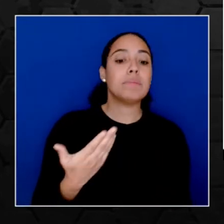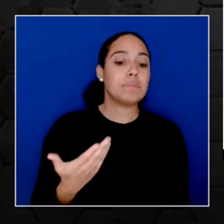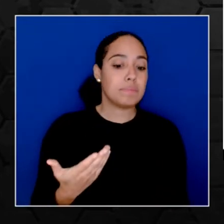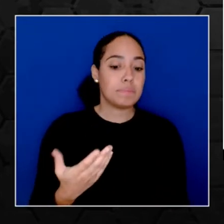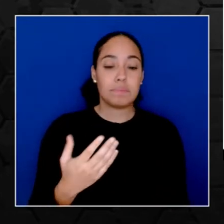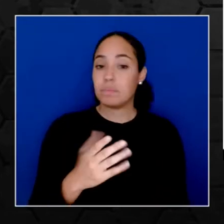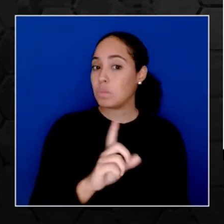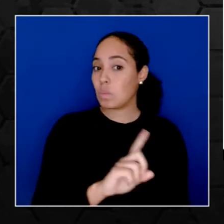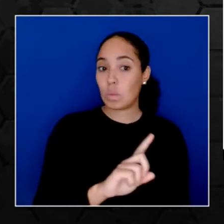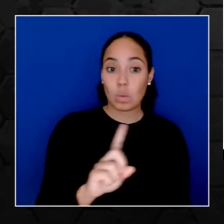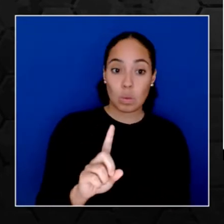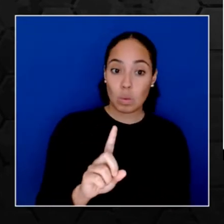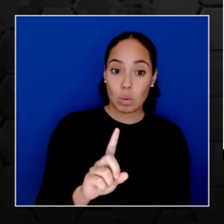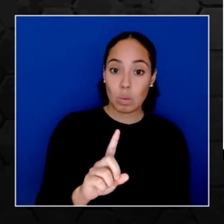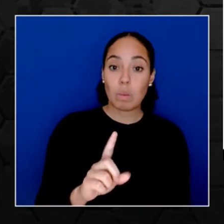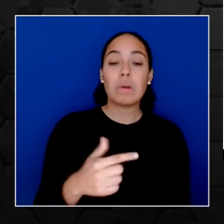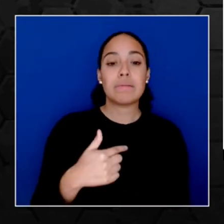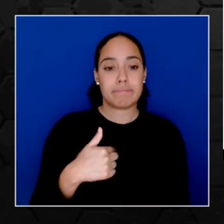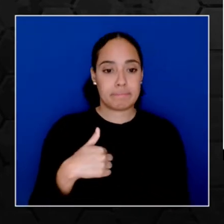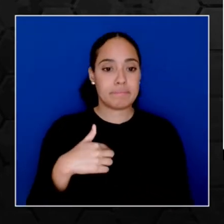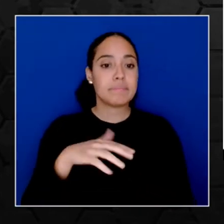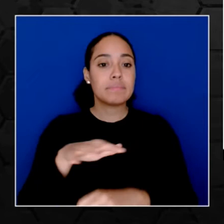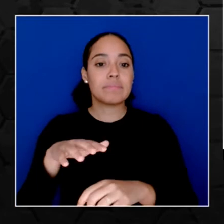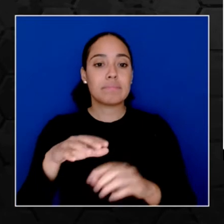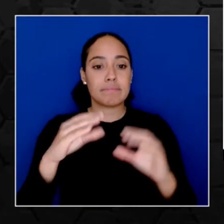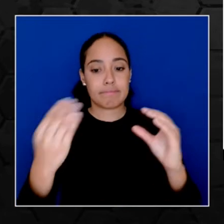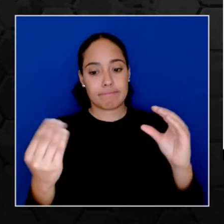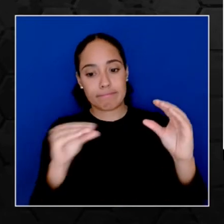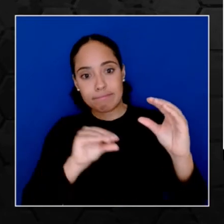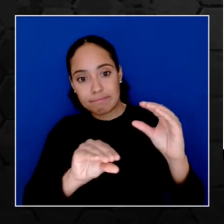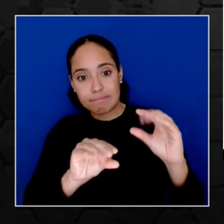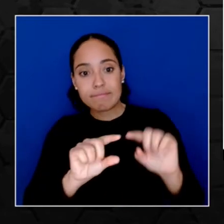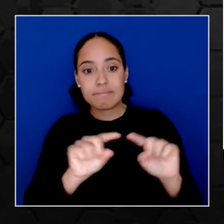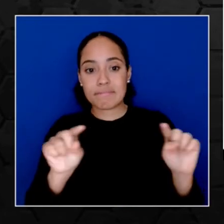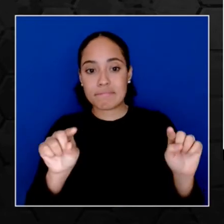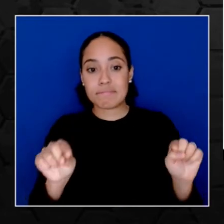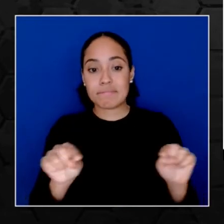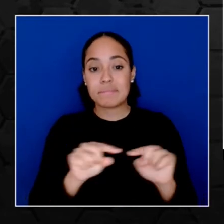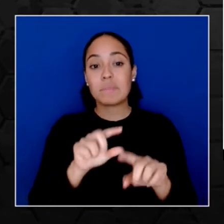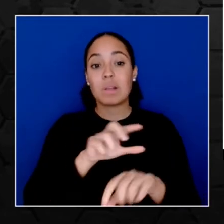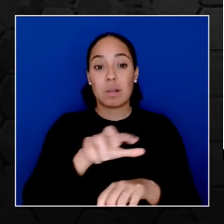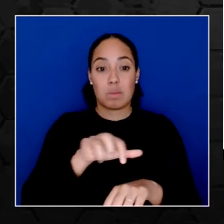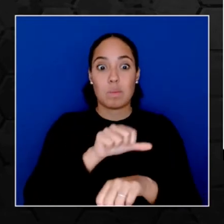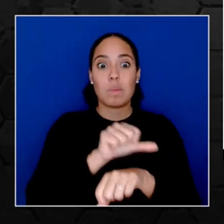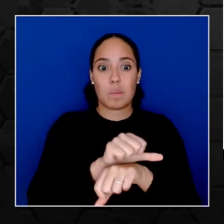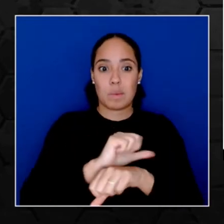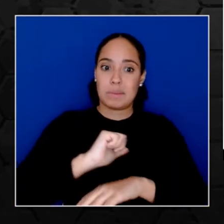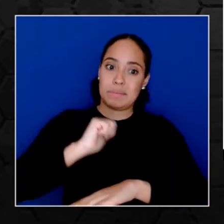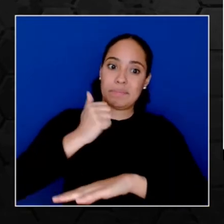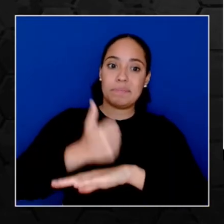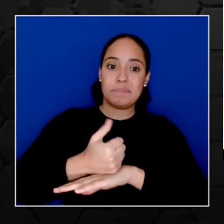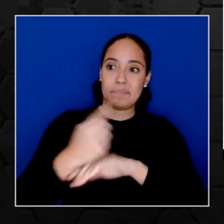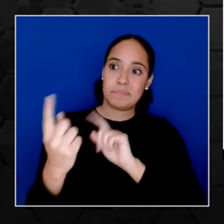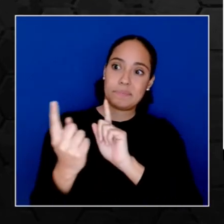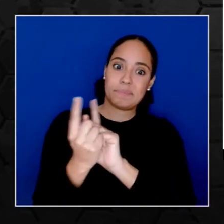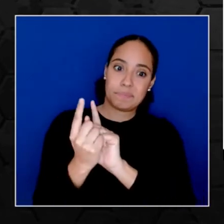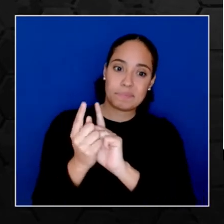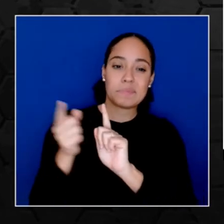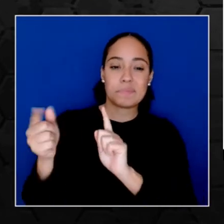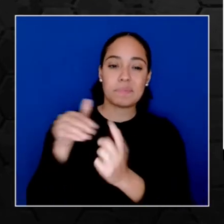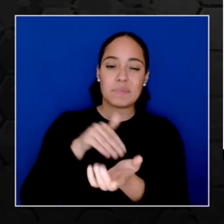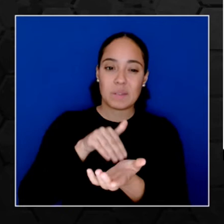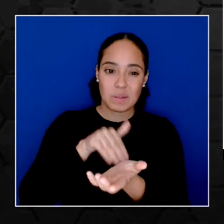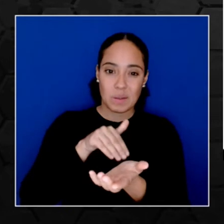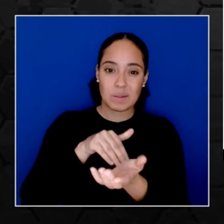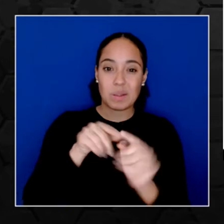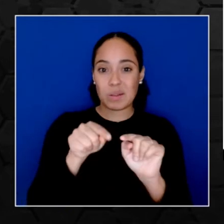to the main scenario, which means they will have to start with the procedure all over again. So that's what I'm going to be typing up in the statement box over